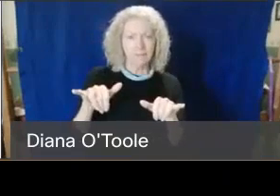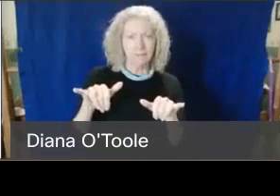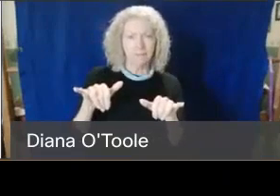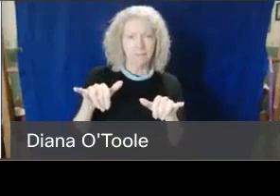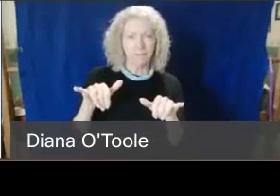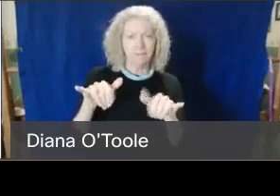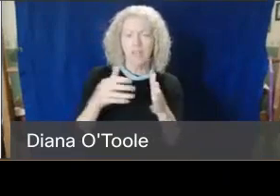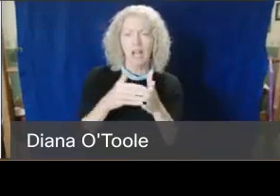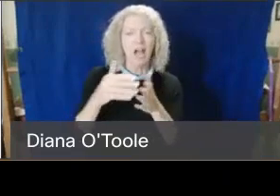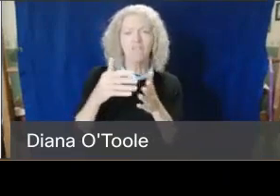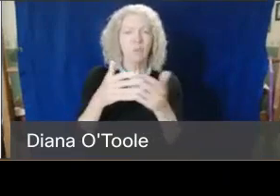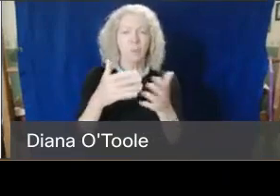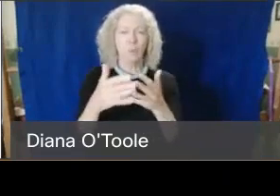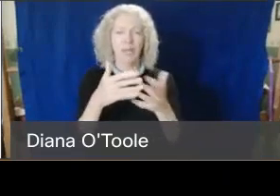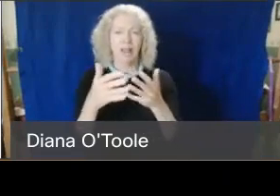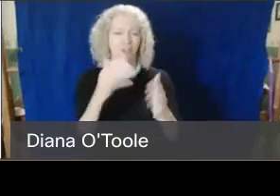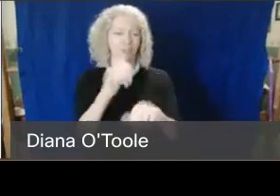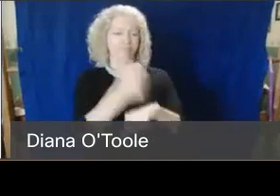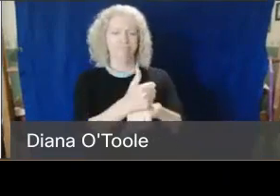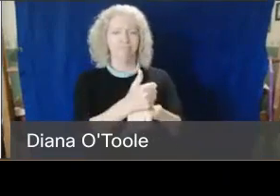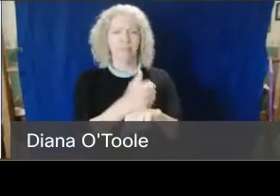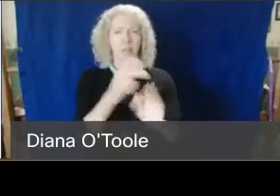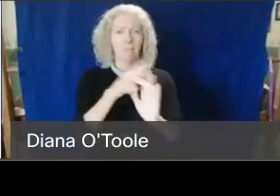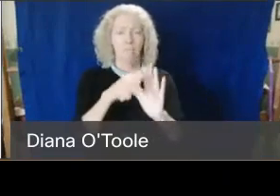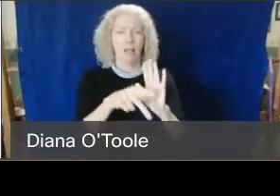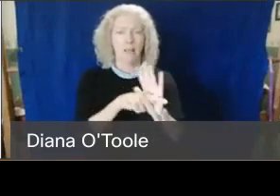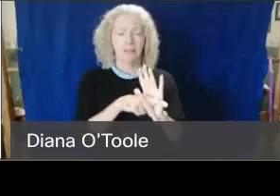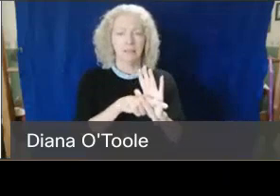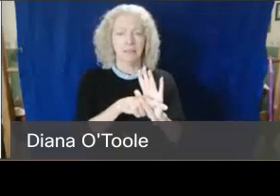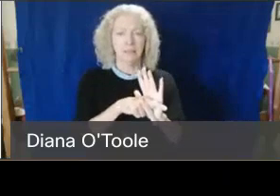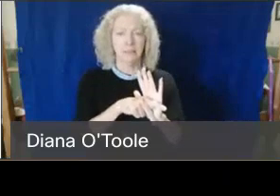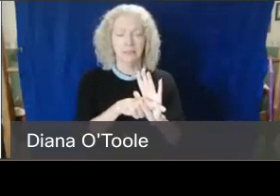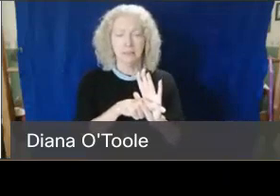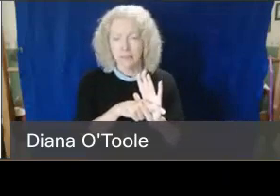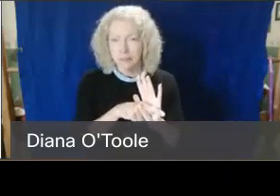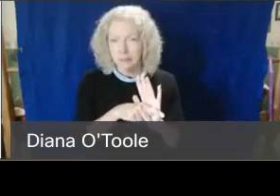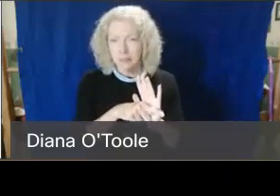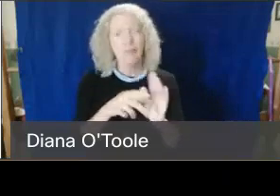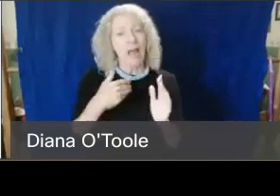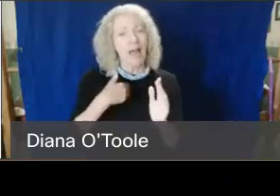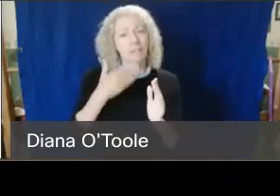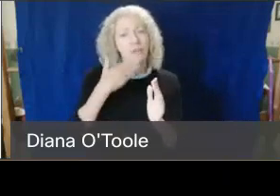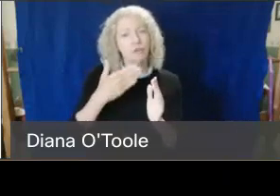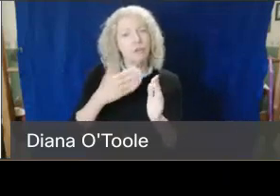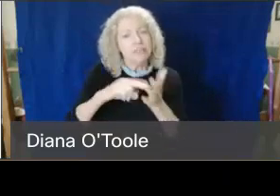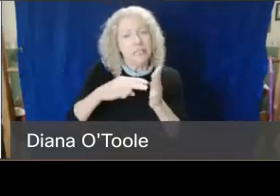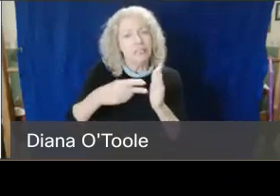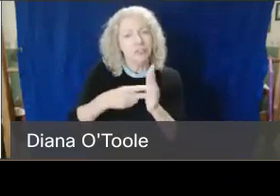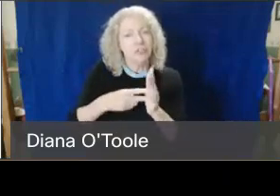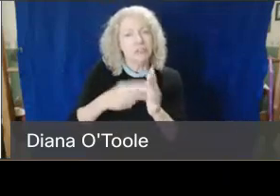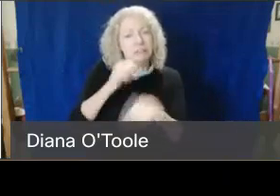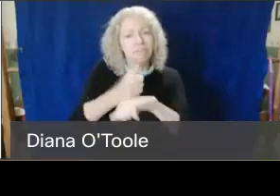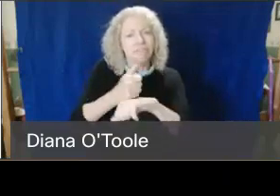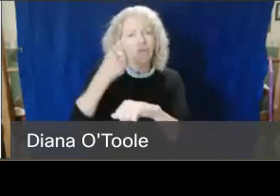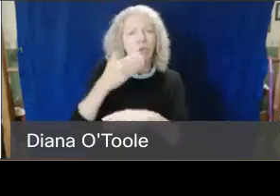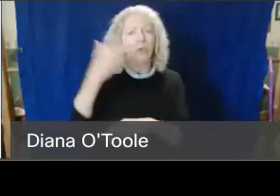whatever is in place, whatever our practice and policy is, it's well intended. and it's there for a good reason. But no matter how